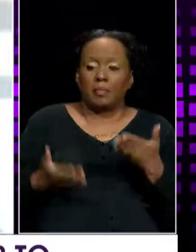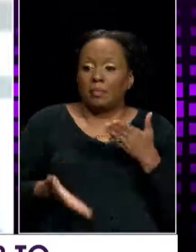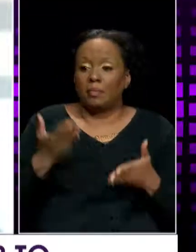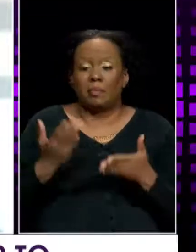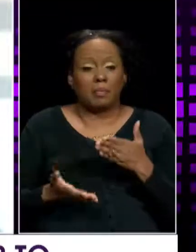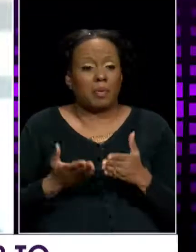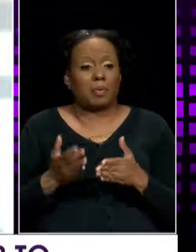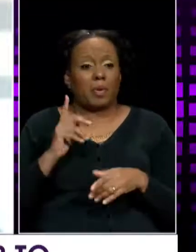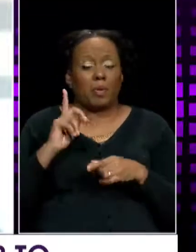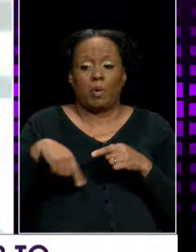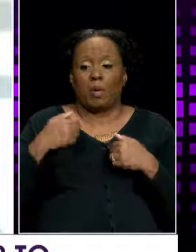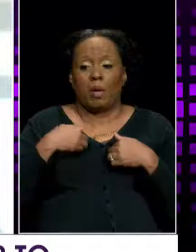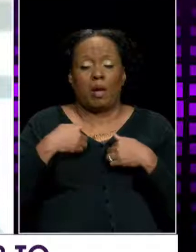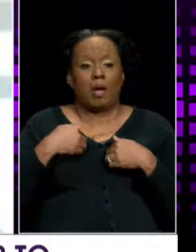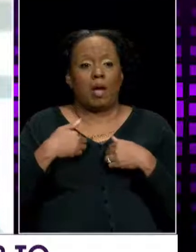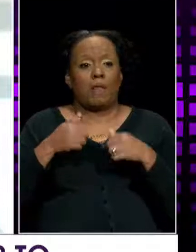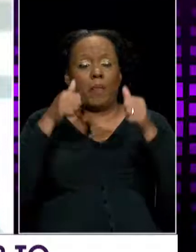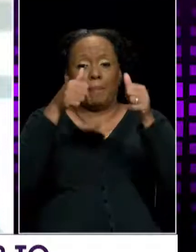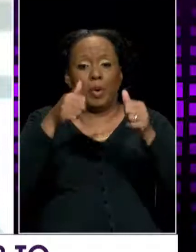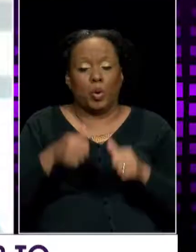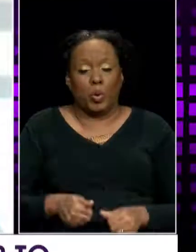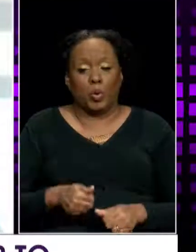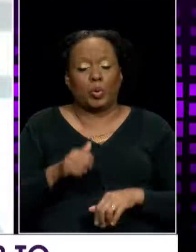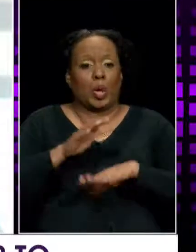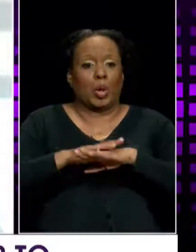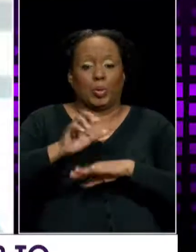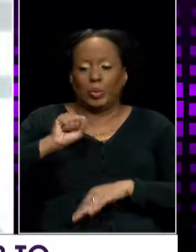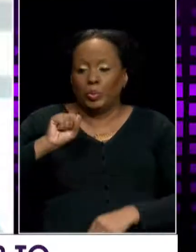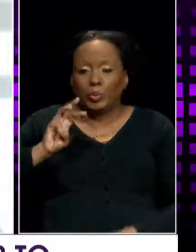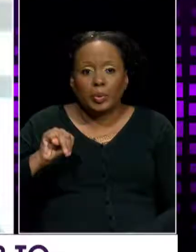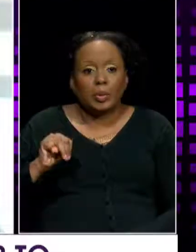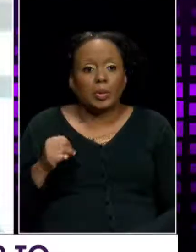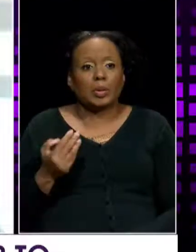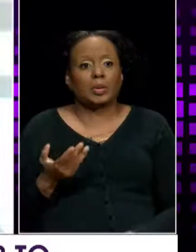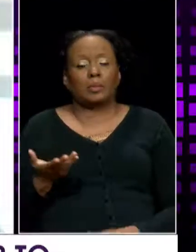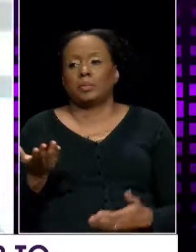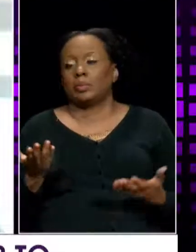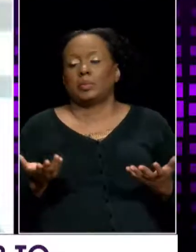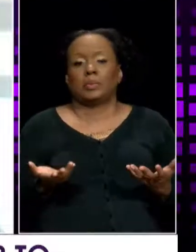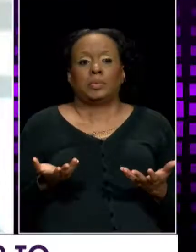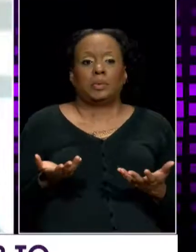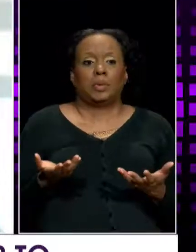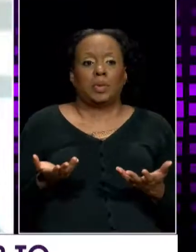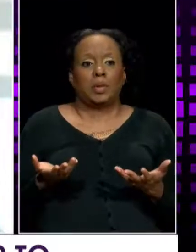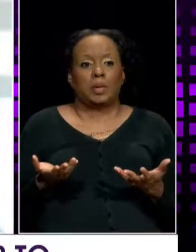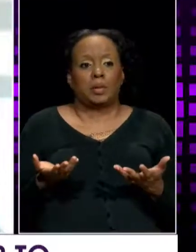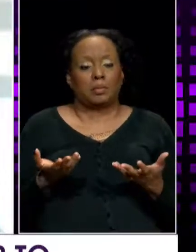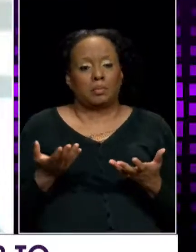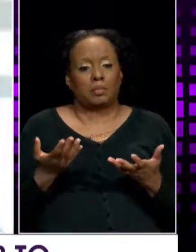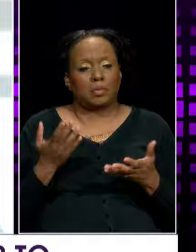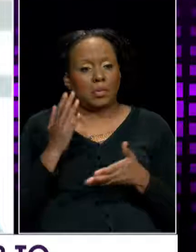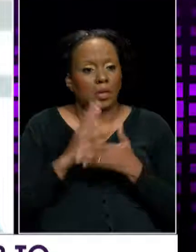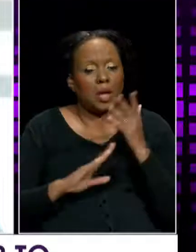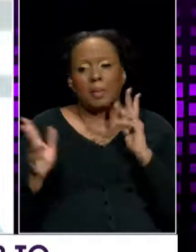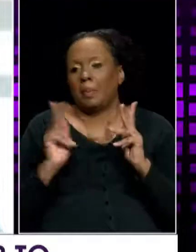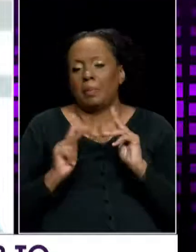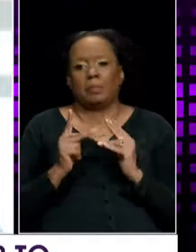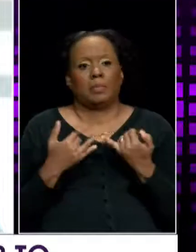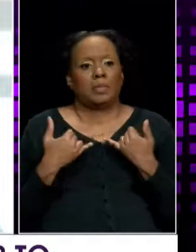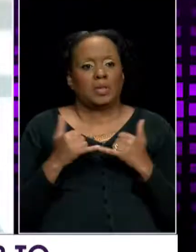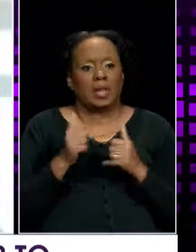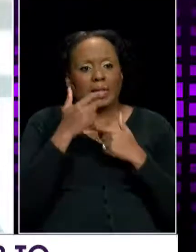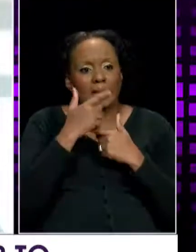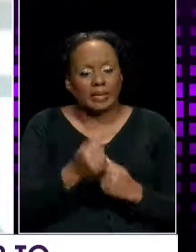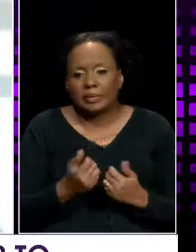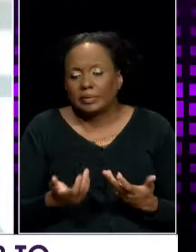but you don't have to like a post so much in order for it to be such a big help to certain people. So I think those